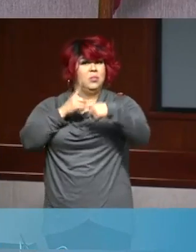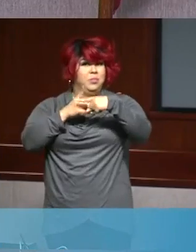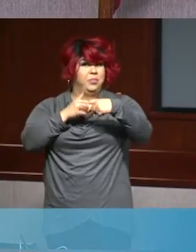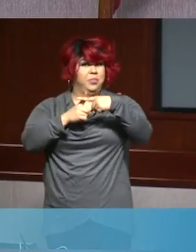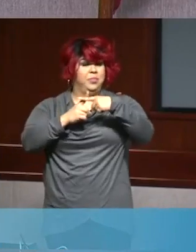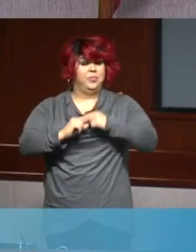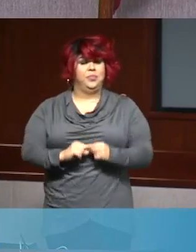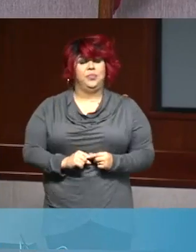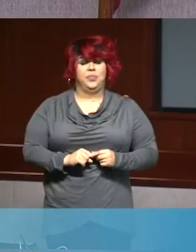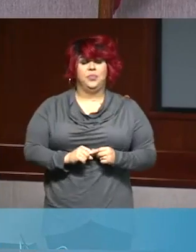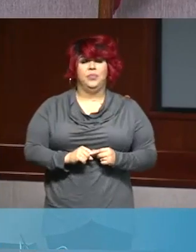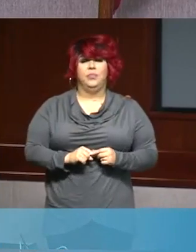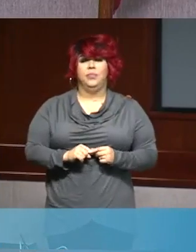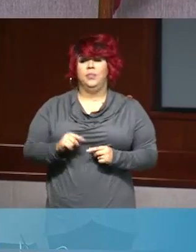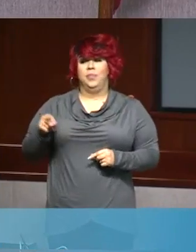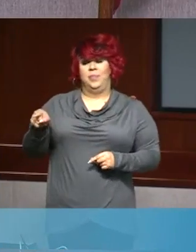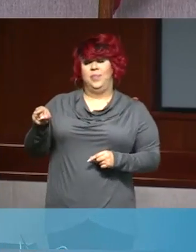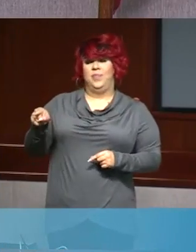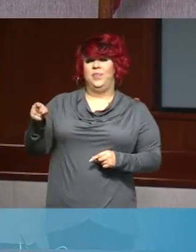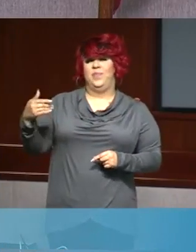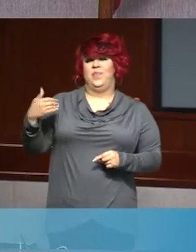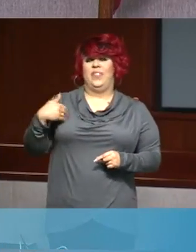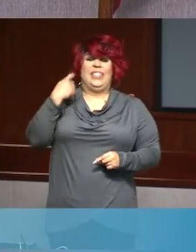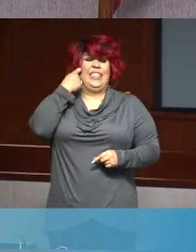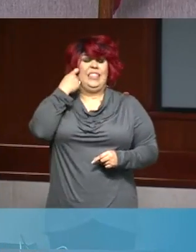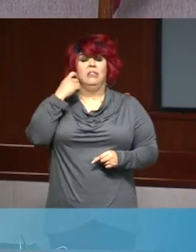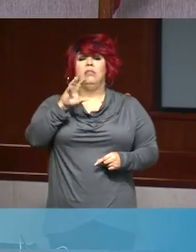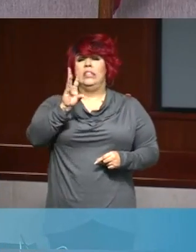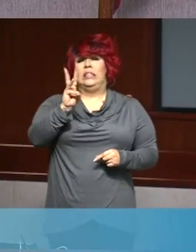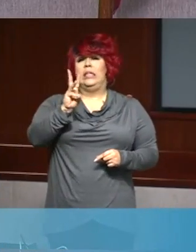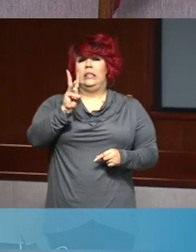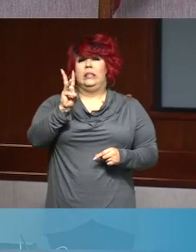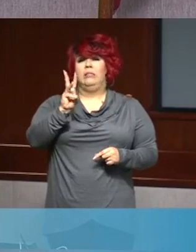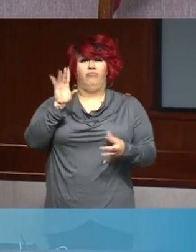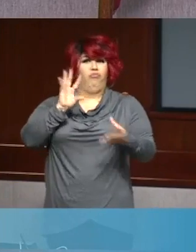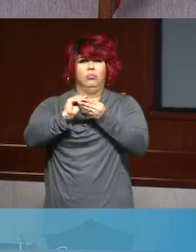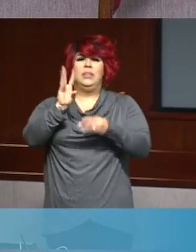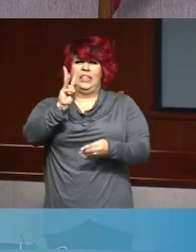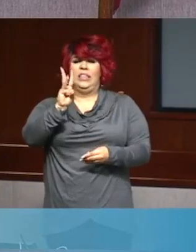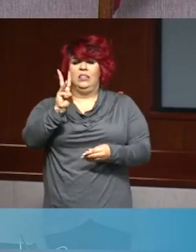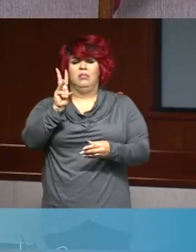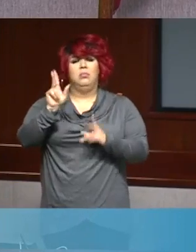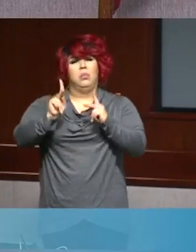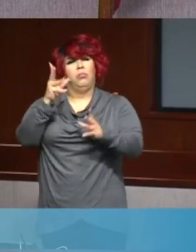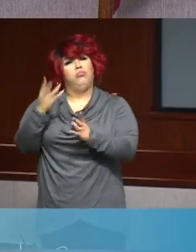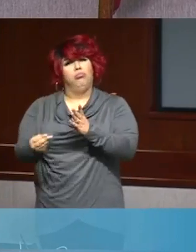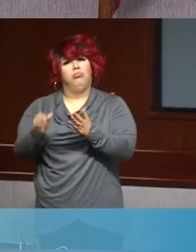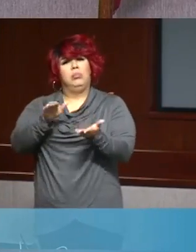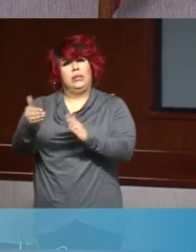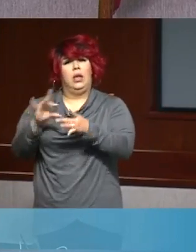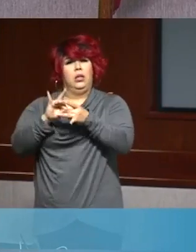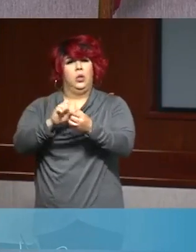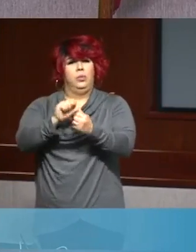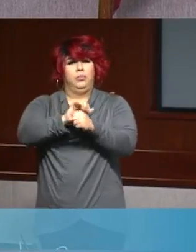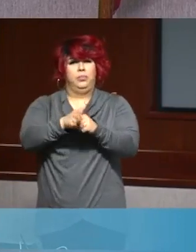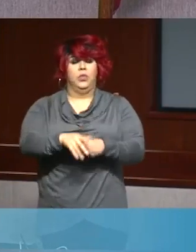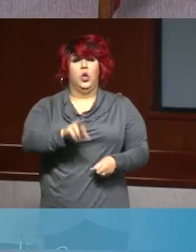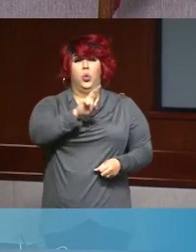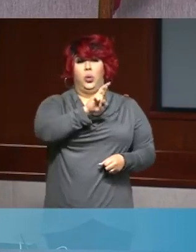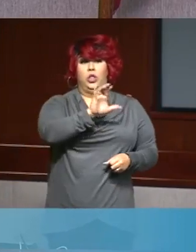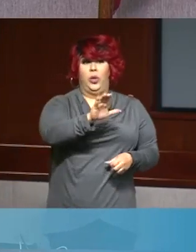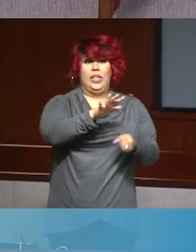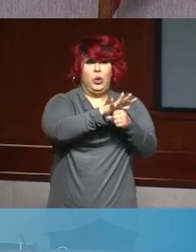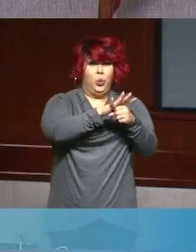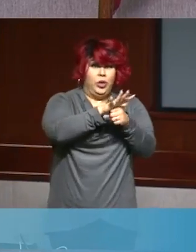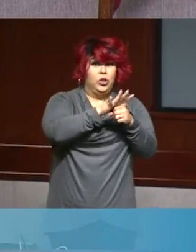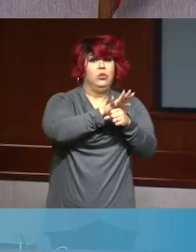COVID-19, and has experienced 6 deaths related to COVID-19 within their facility. Ridgecrest Regional Hospital and